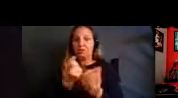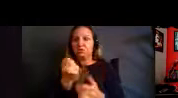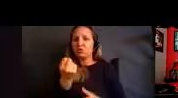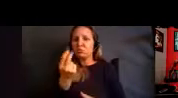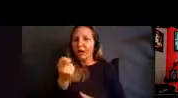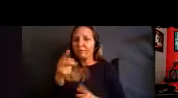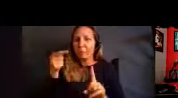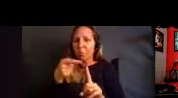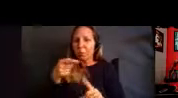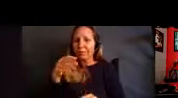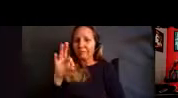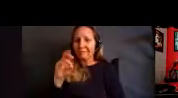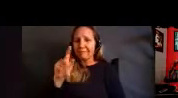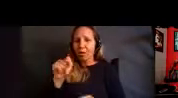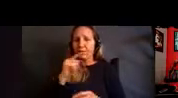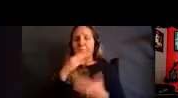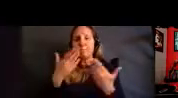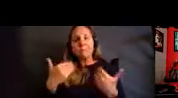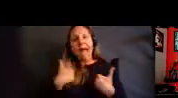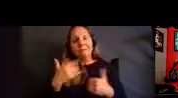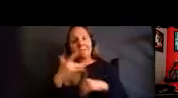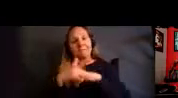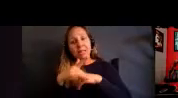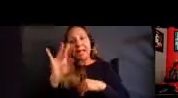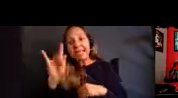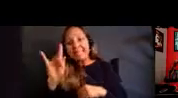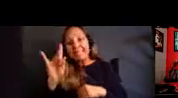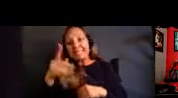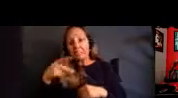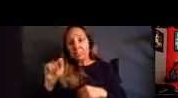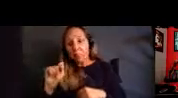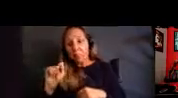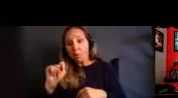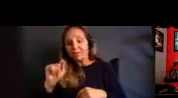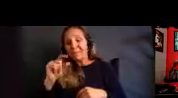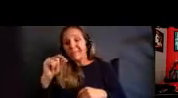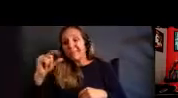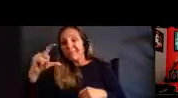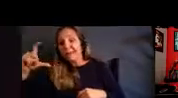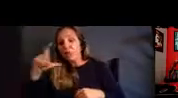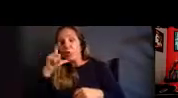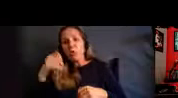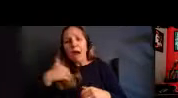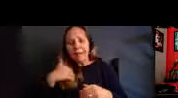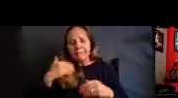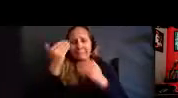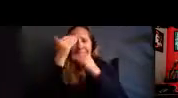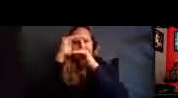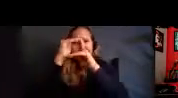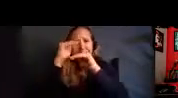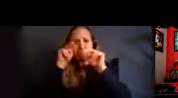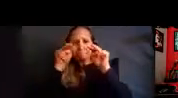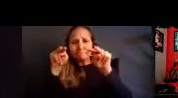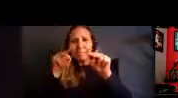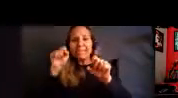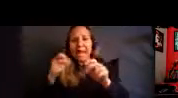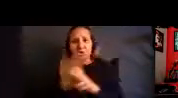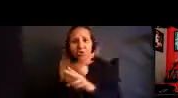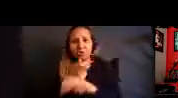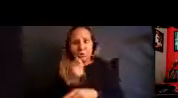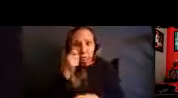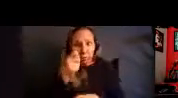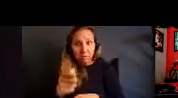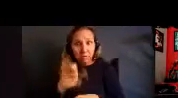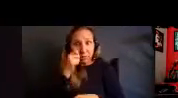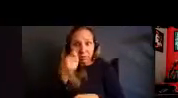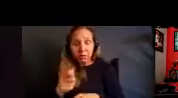font, having 18-point font and having an option where somebody who has limited vision could be able to use magnification tools to be able to do